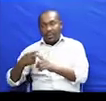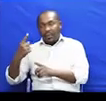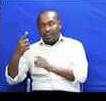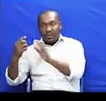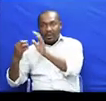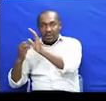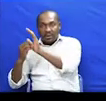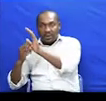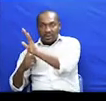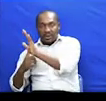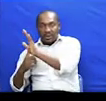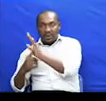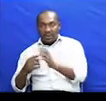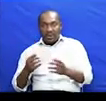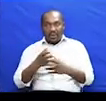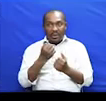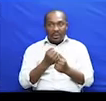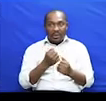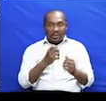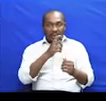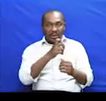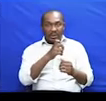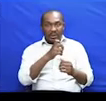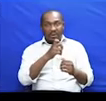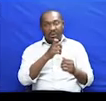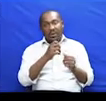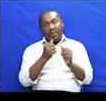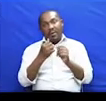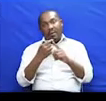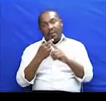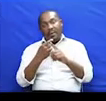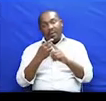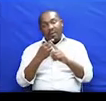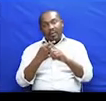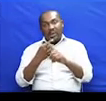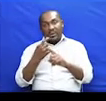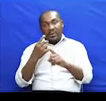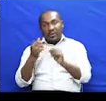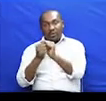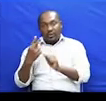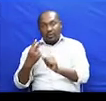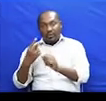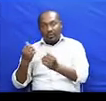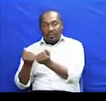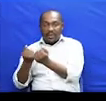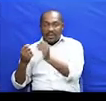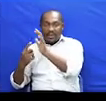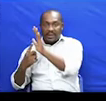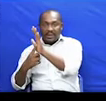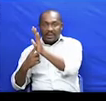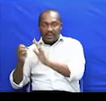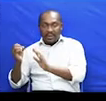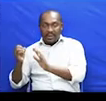plus what it is, 48 plus 12 makes 60. You get 106. Then